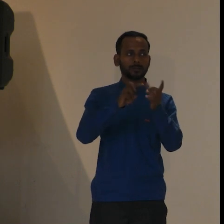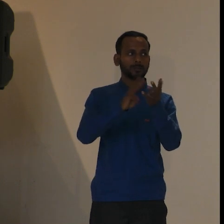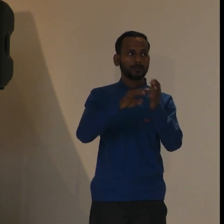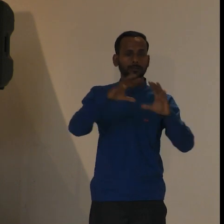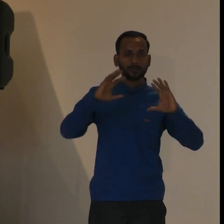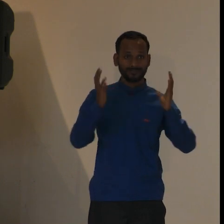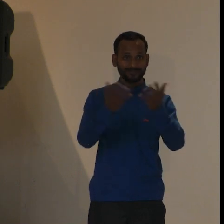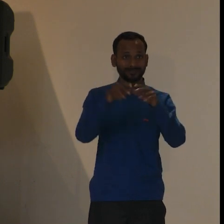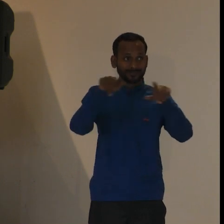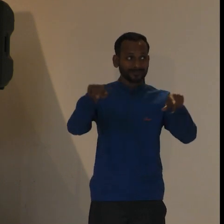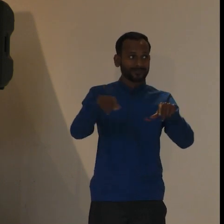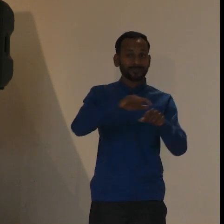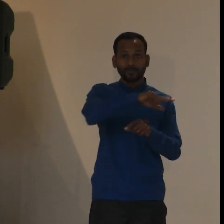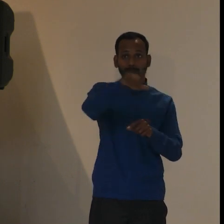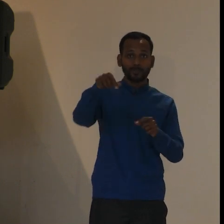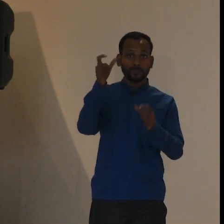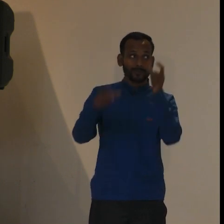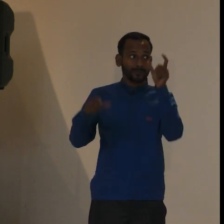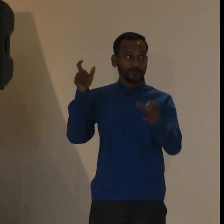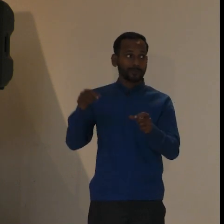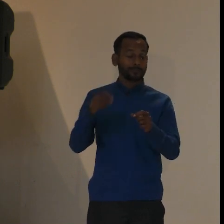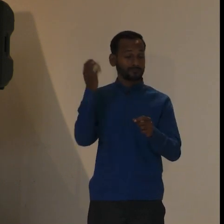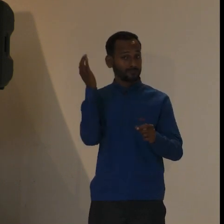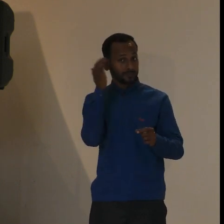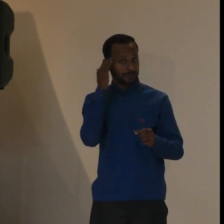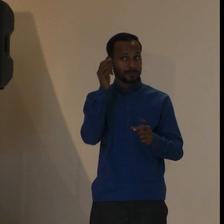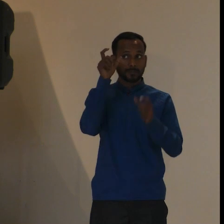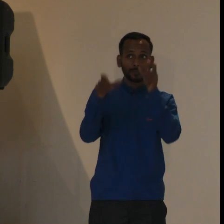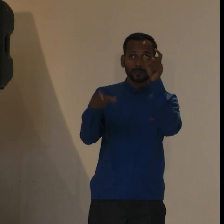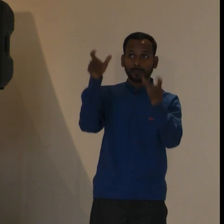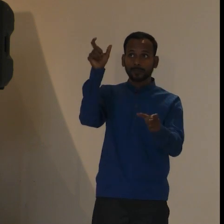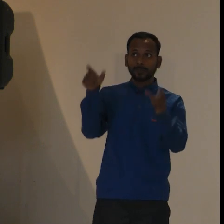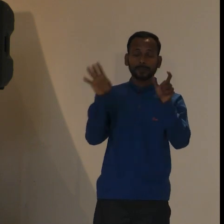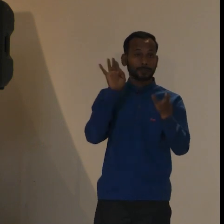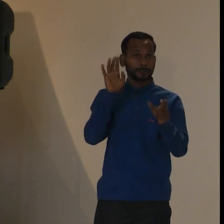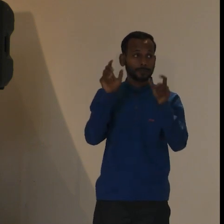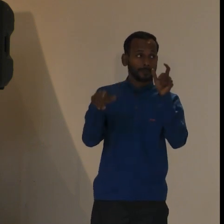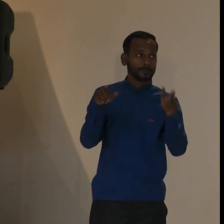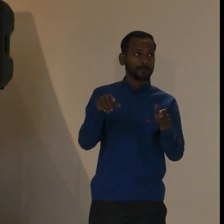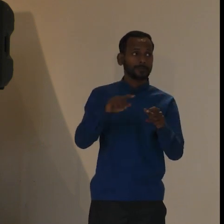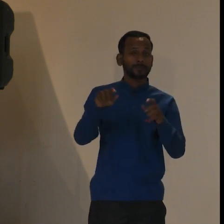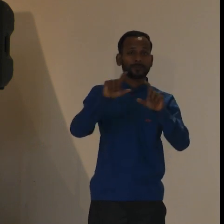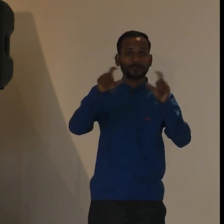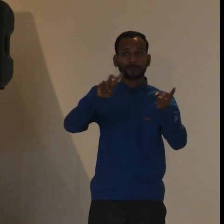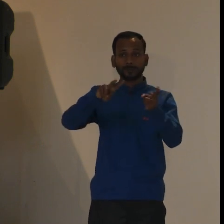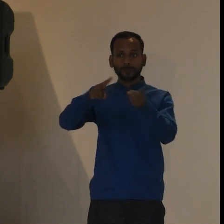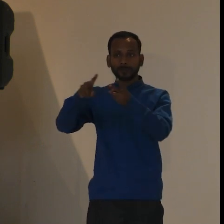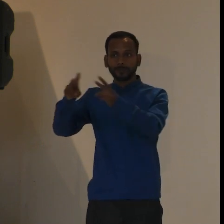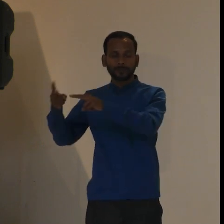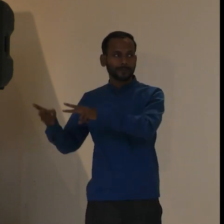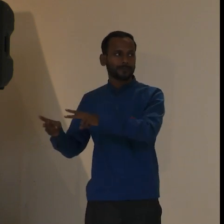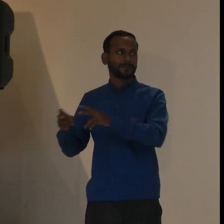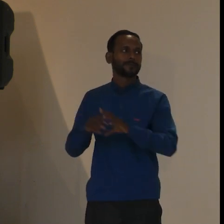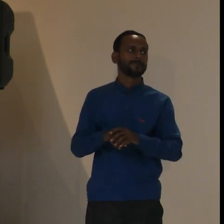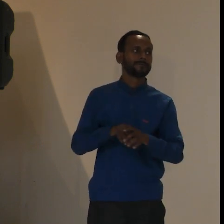detailed conversation about all these aspects, knowing that there is an audience that we don't have to convert. We're just preaching to the